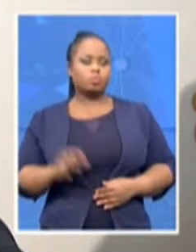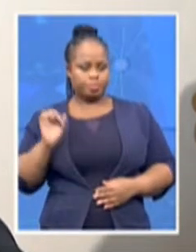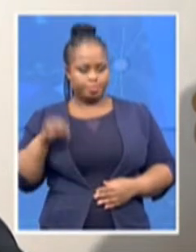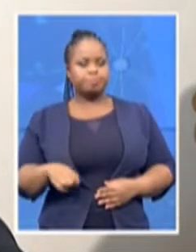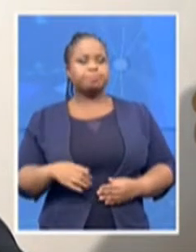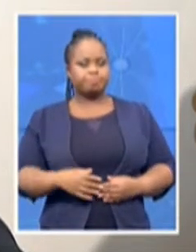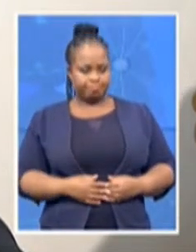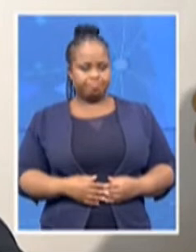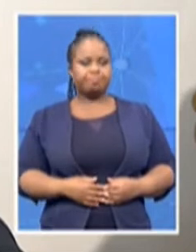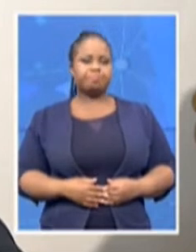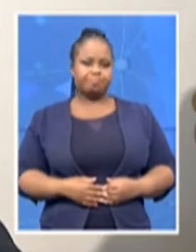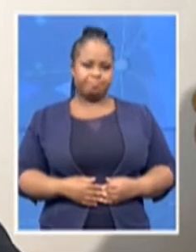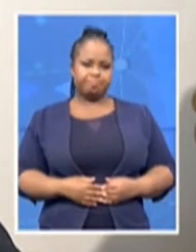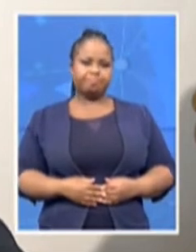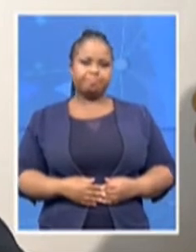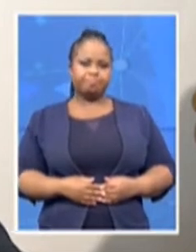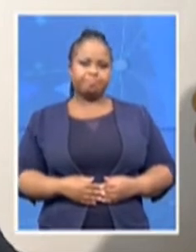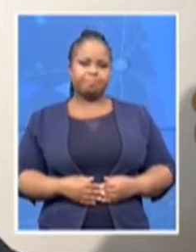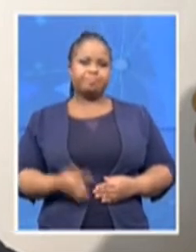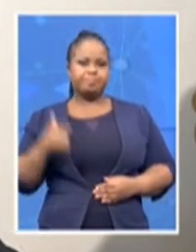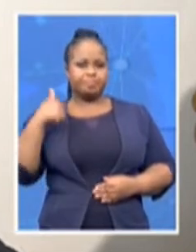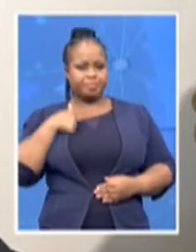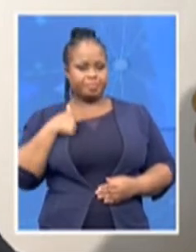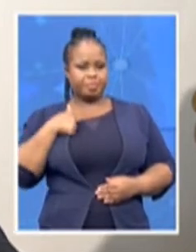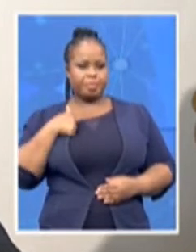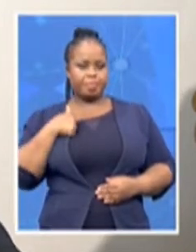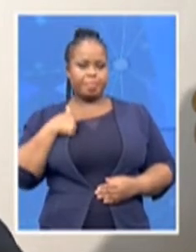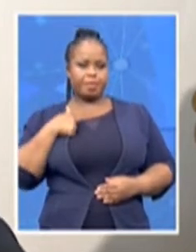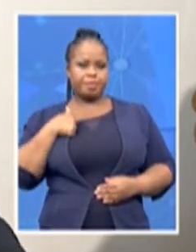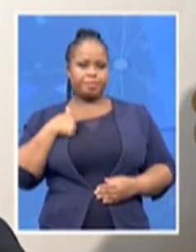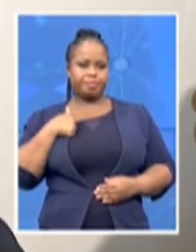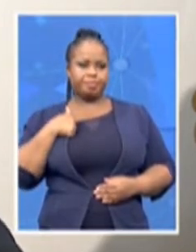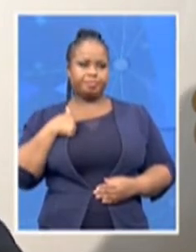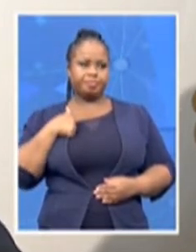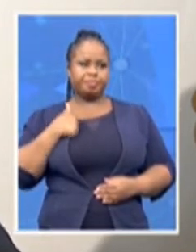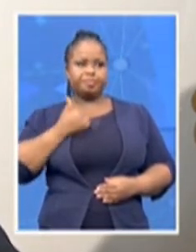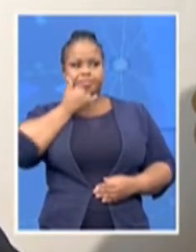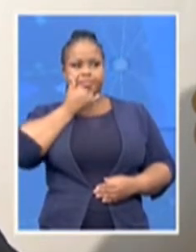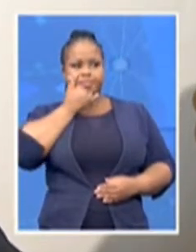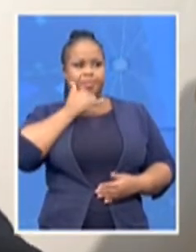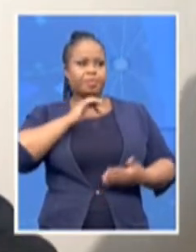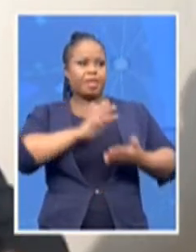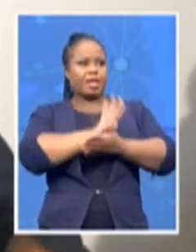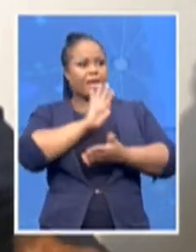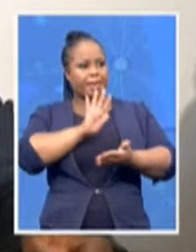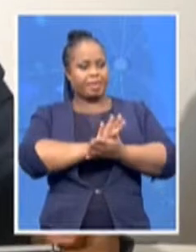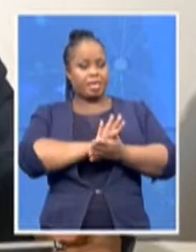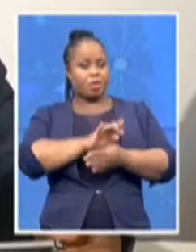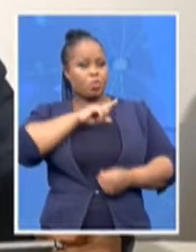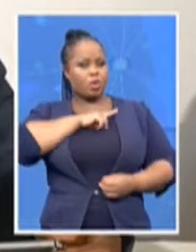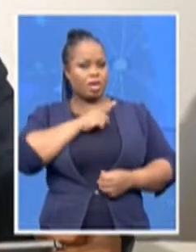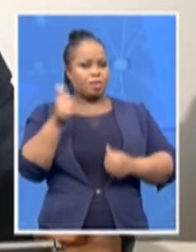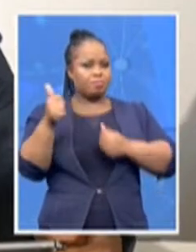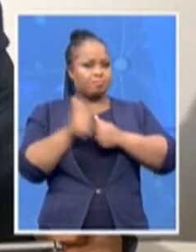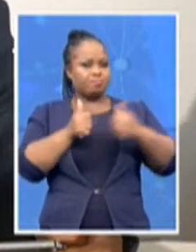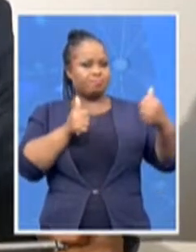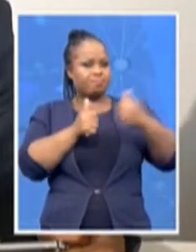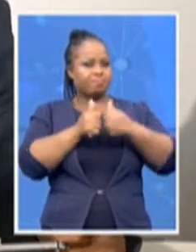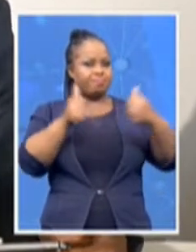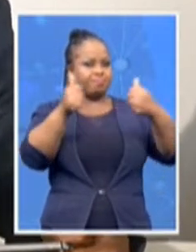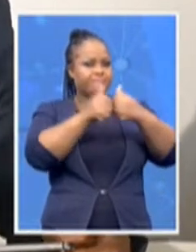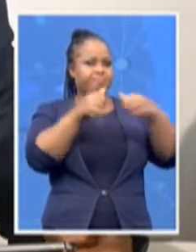I'm very grateful in terms of the partnership from the National Department with the